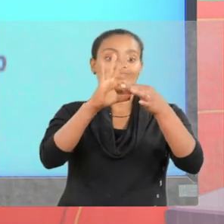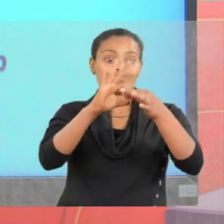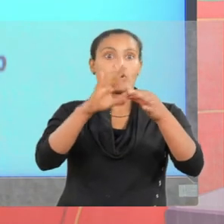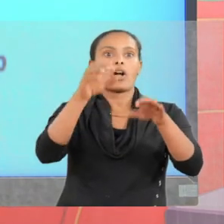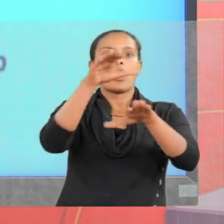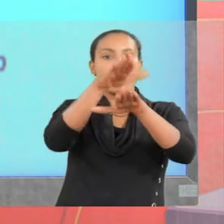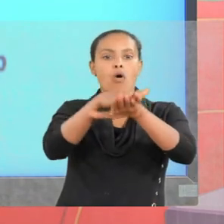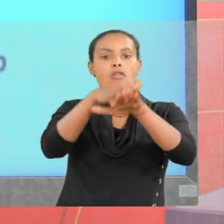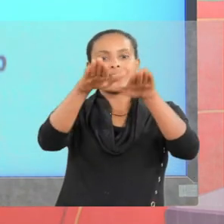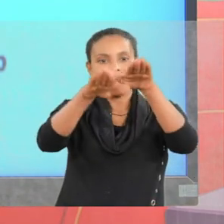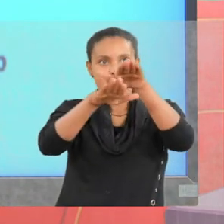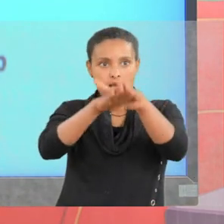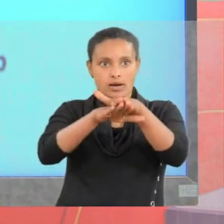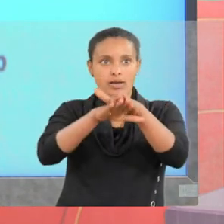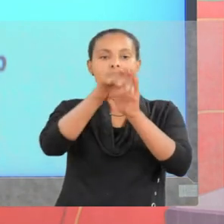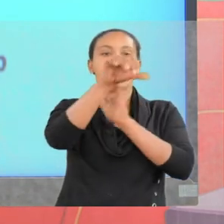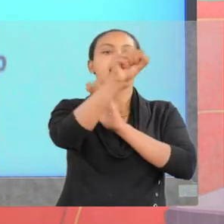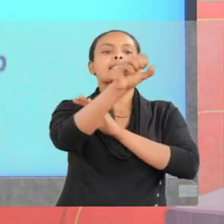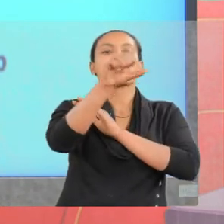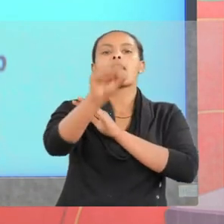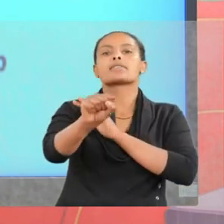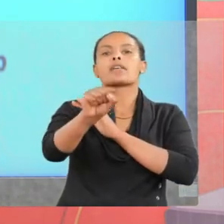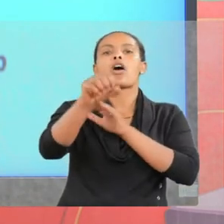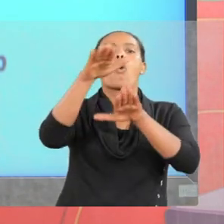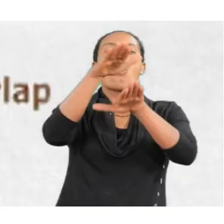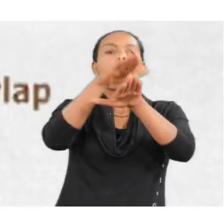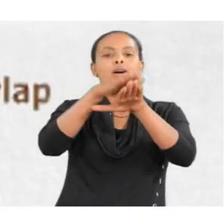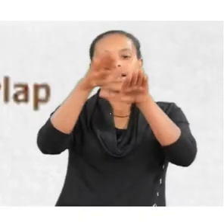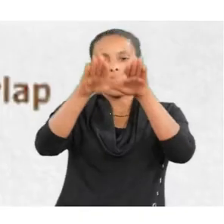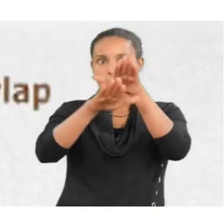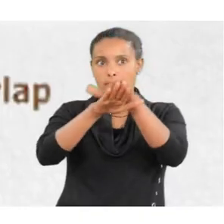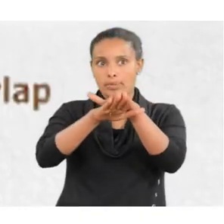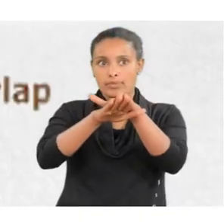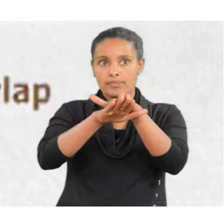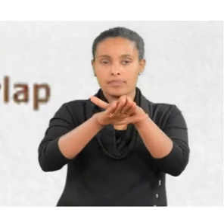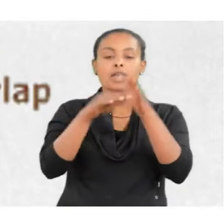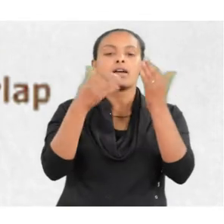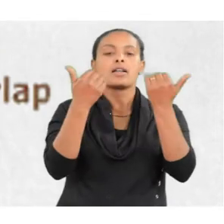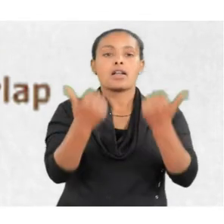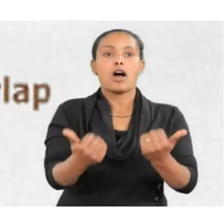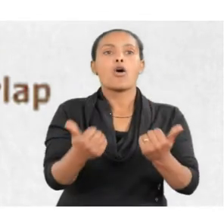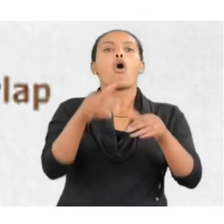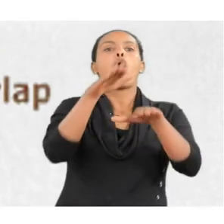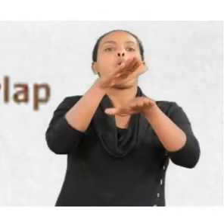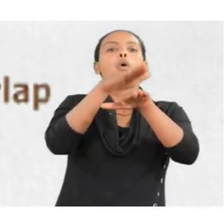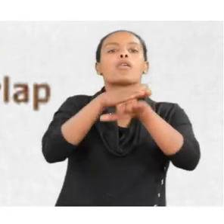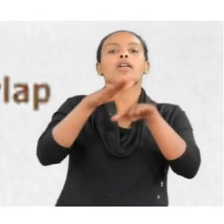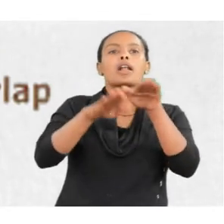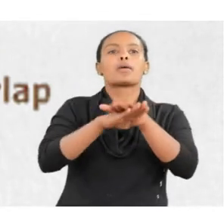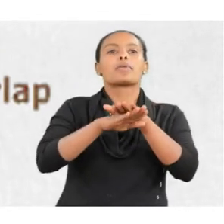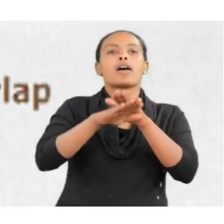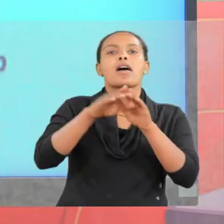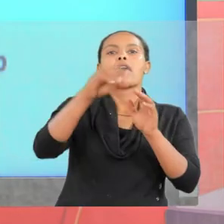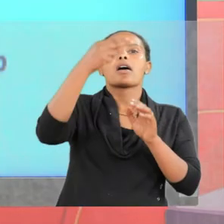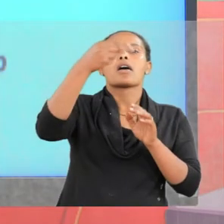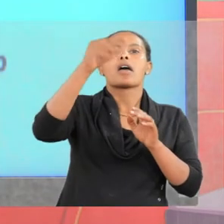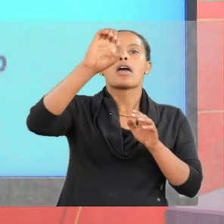half-filled, we call it SS overlap. Now, the overlapping is